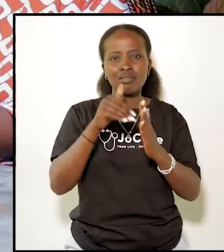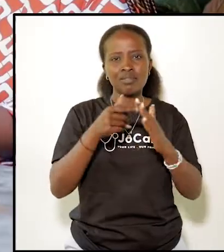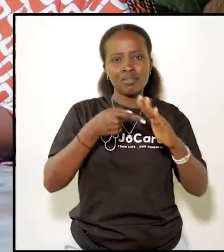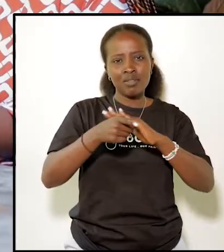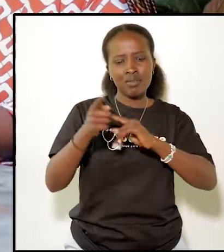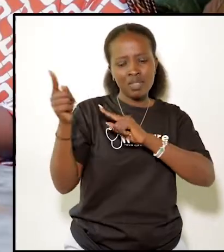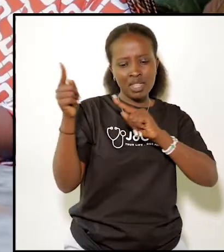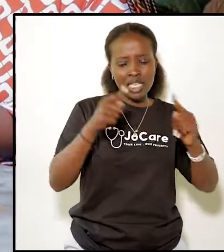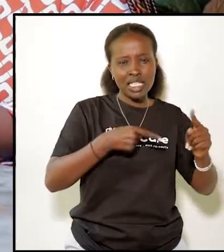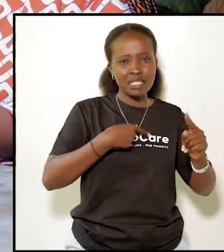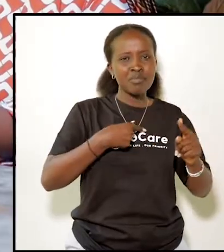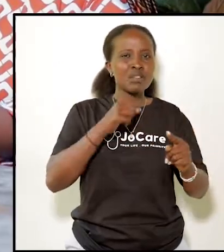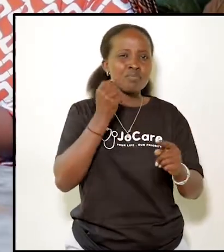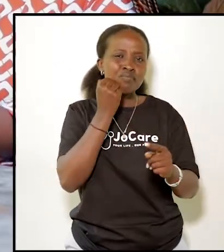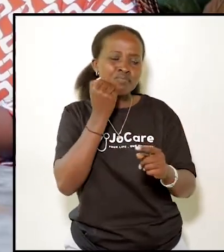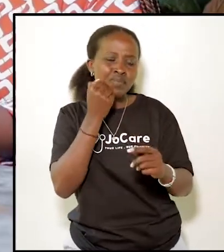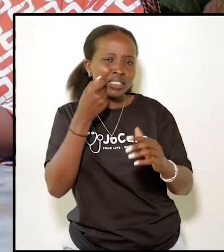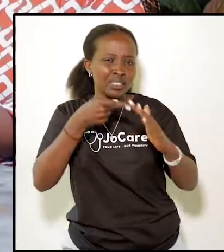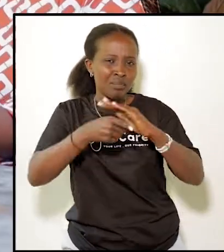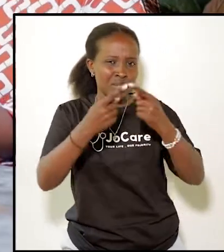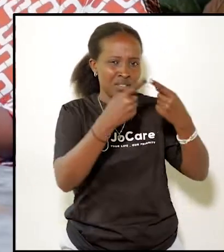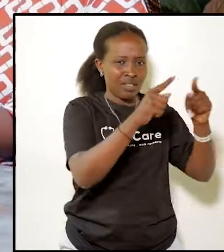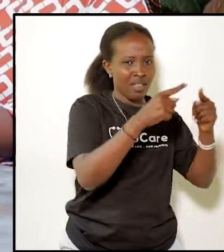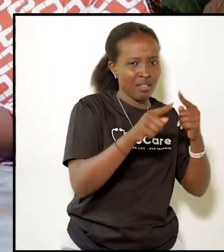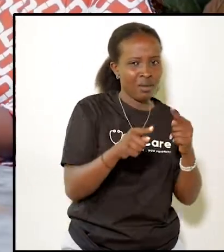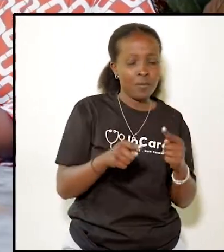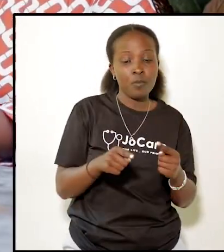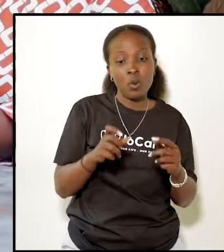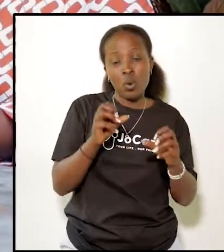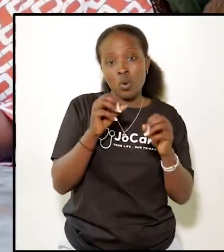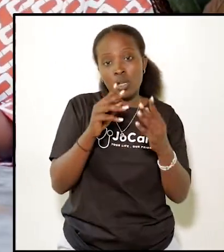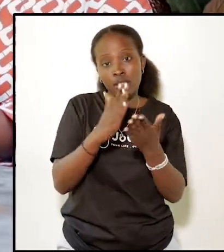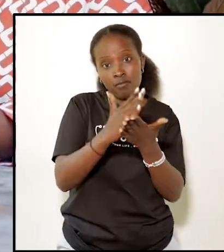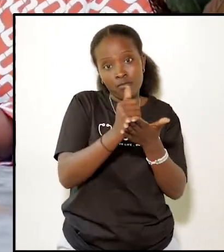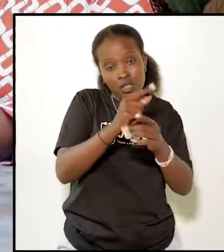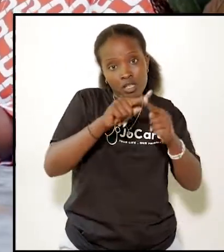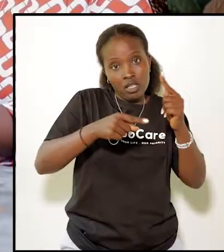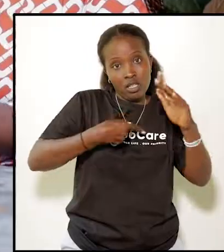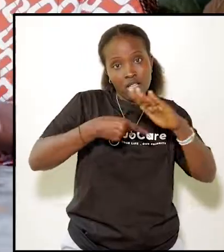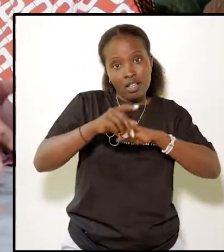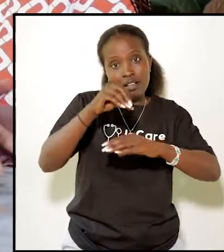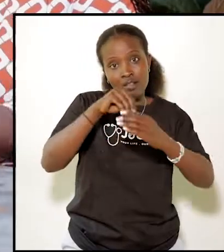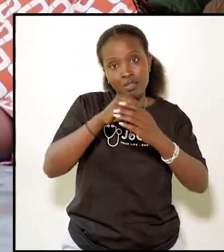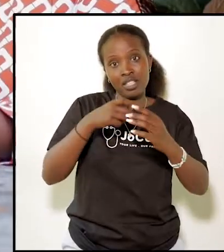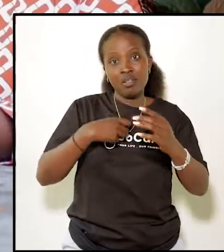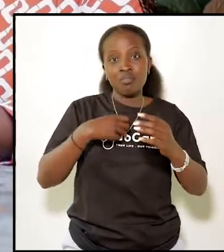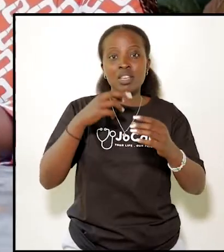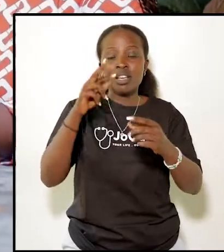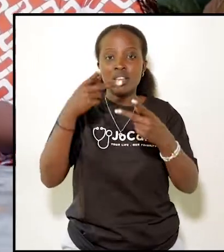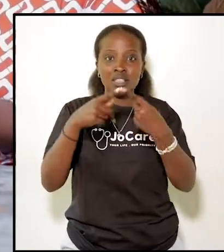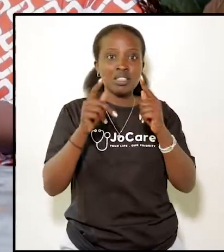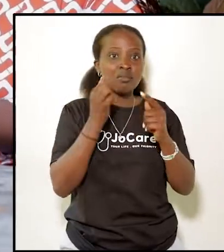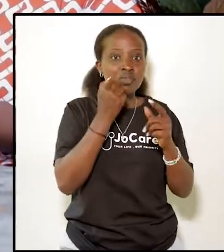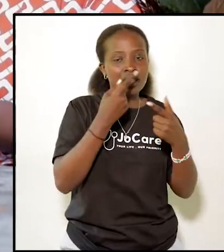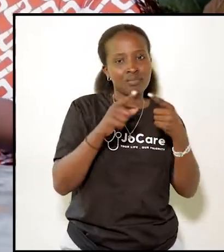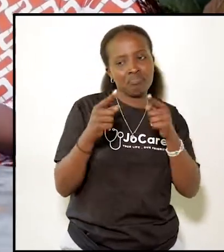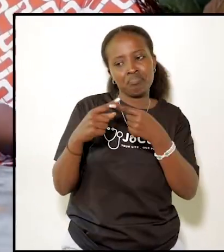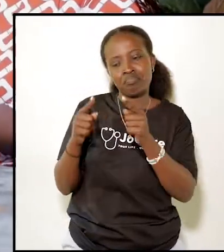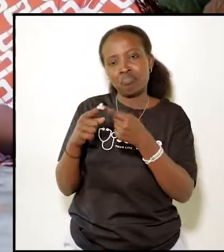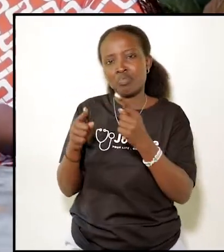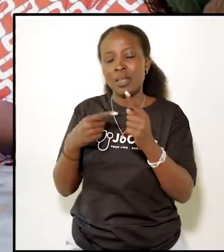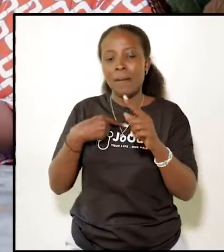how when it become irregular. Yeah, of course, for us to talk about irregularity, we have to know